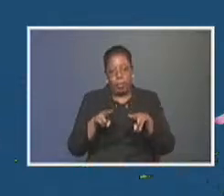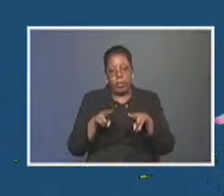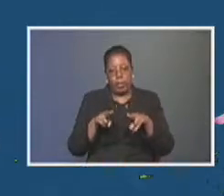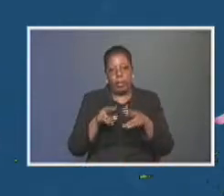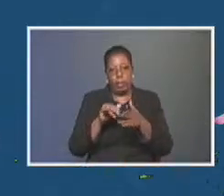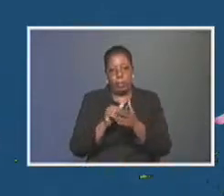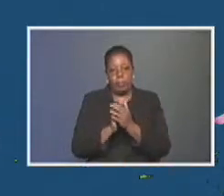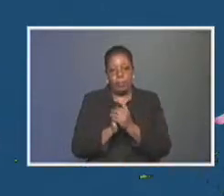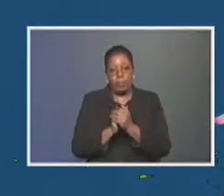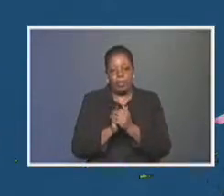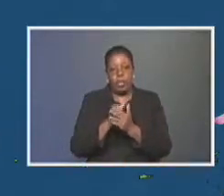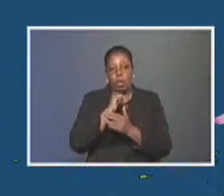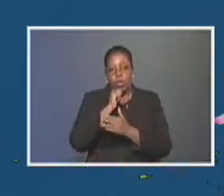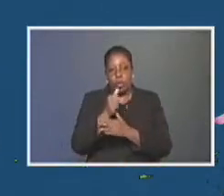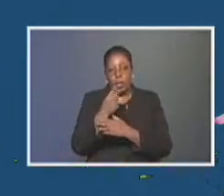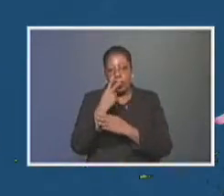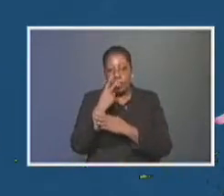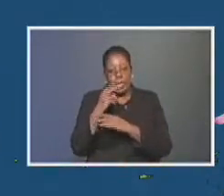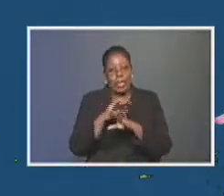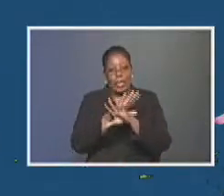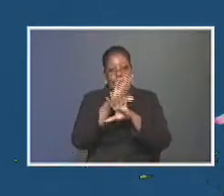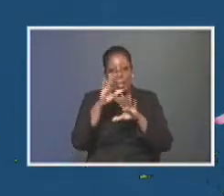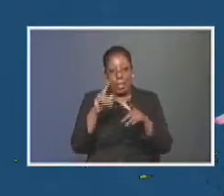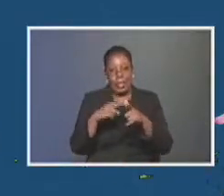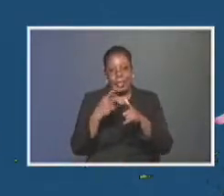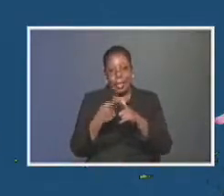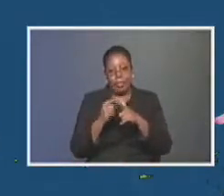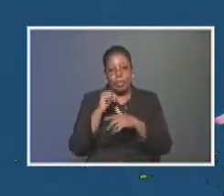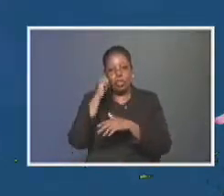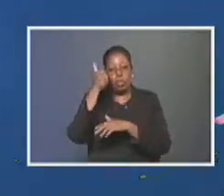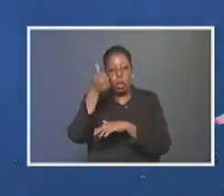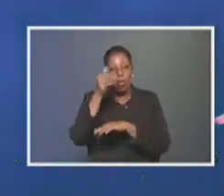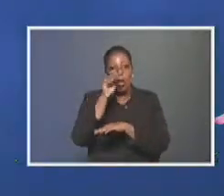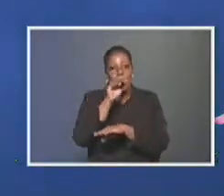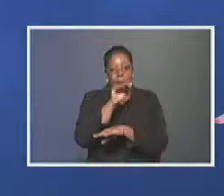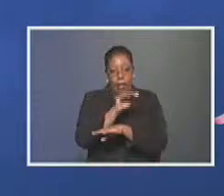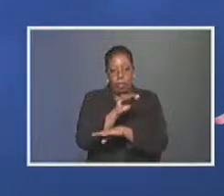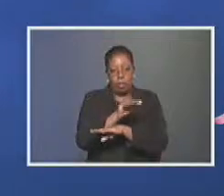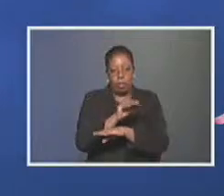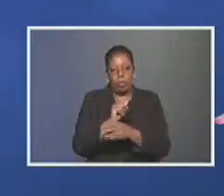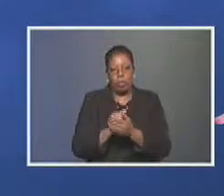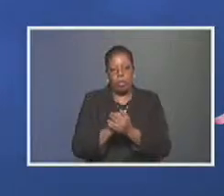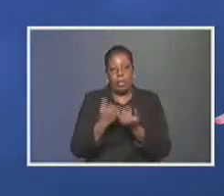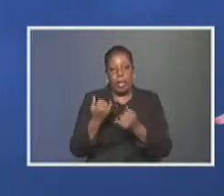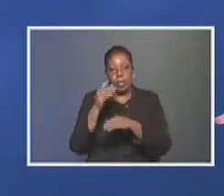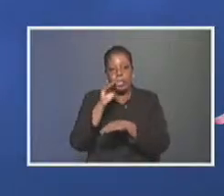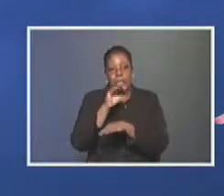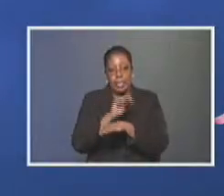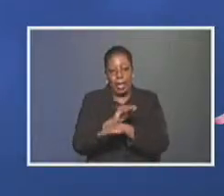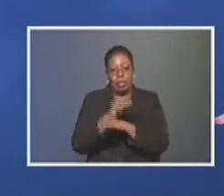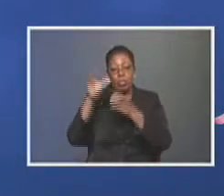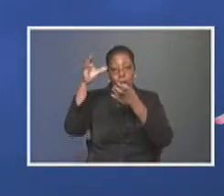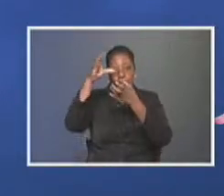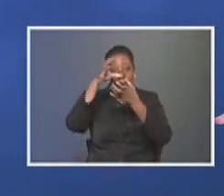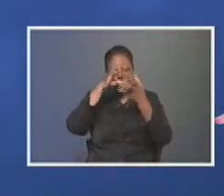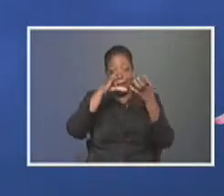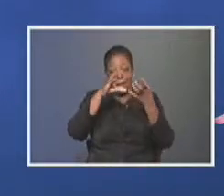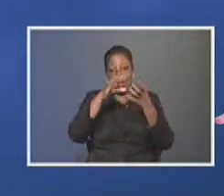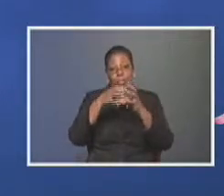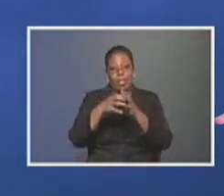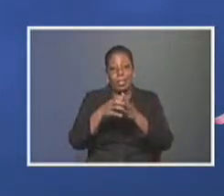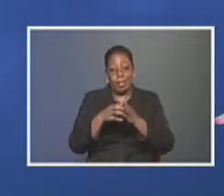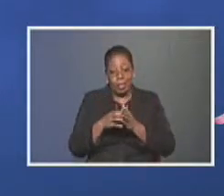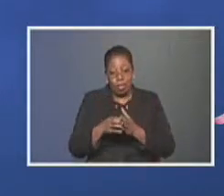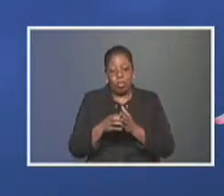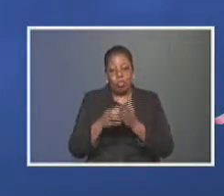frontal boundary. We would not see any clearing until about tomorrow afternoon there. About our forecast for the night calls for cloudy conditions with a couple of